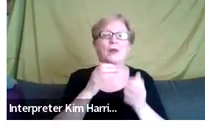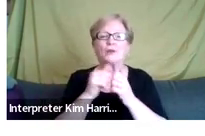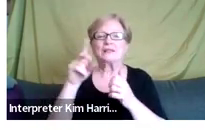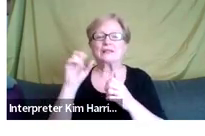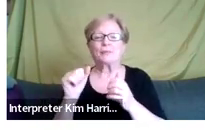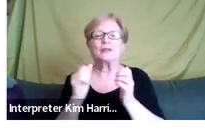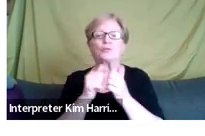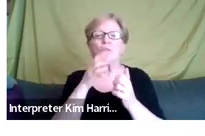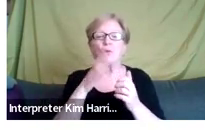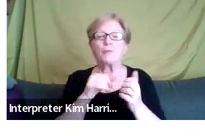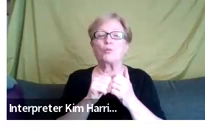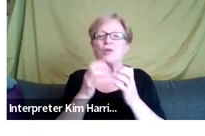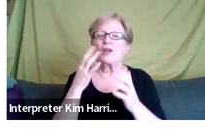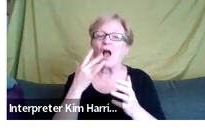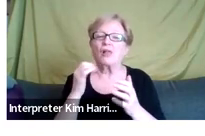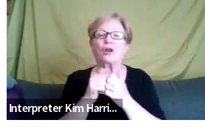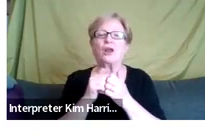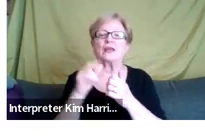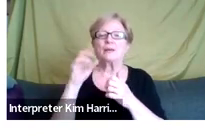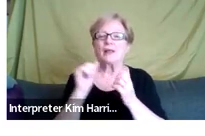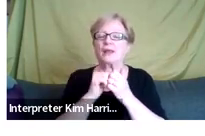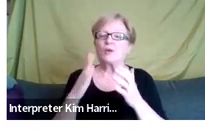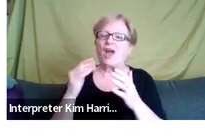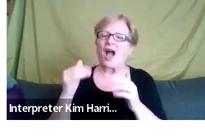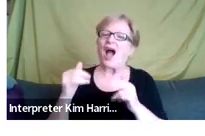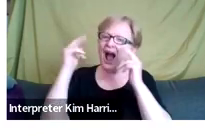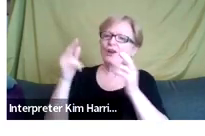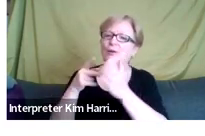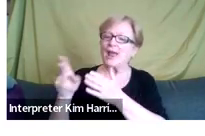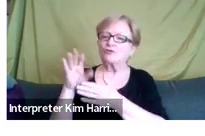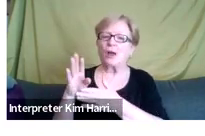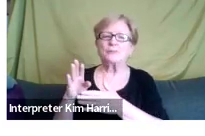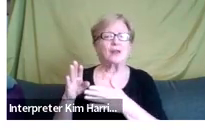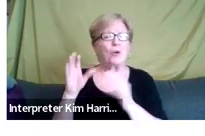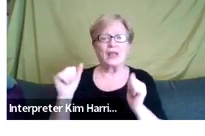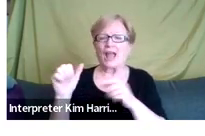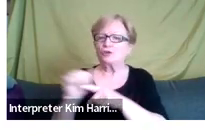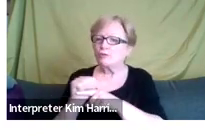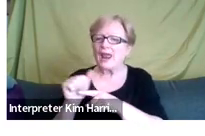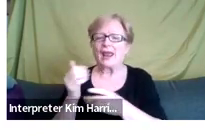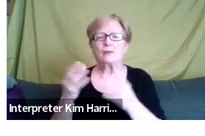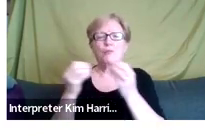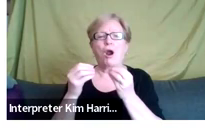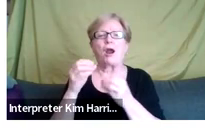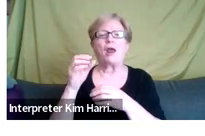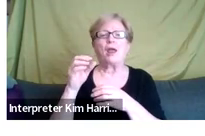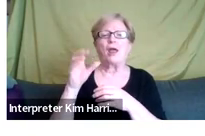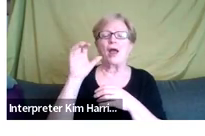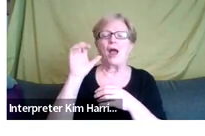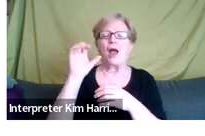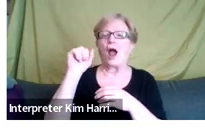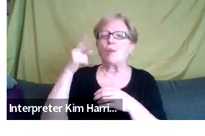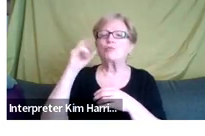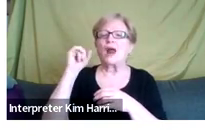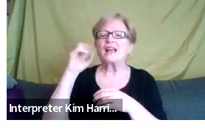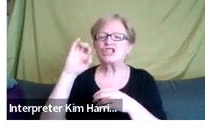to higher paid jobs. I know STEM is, you know, that's really